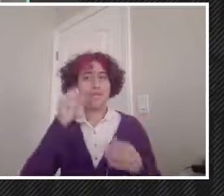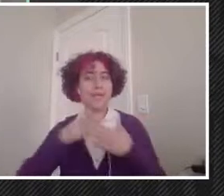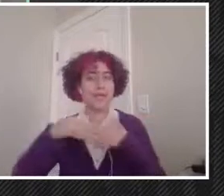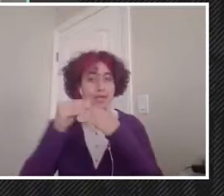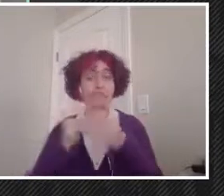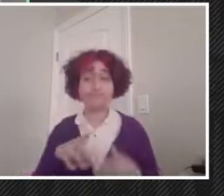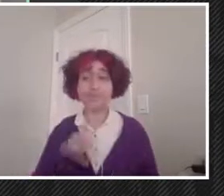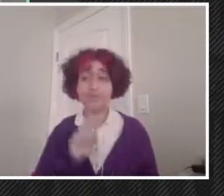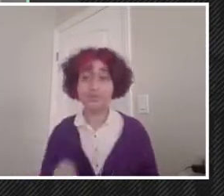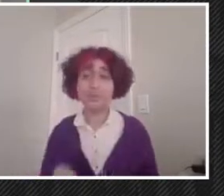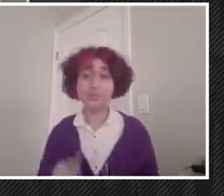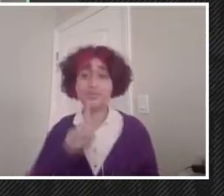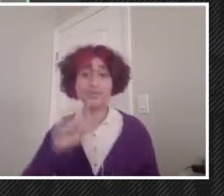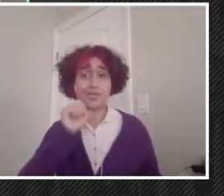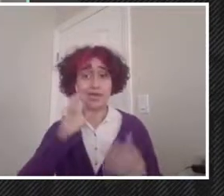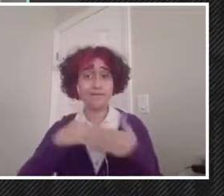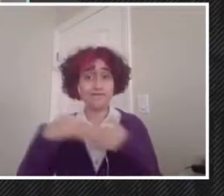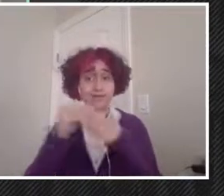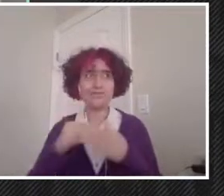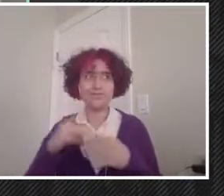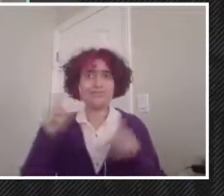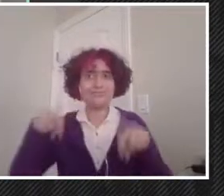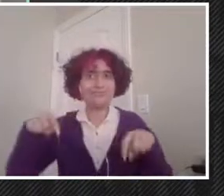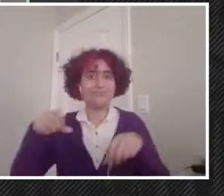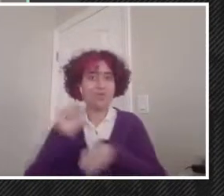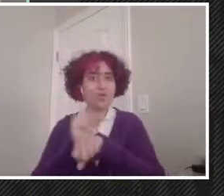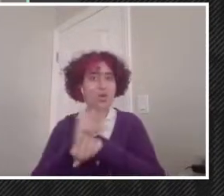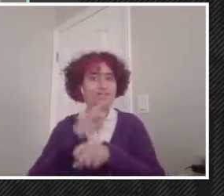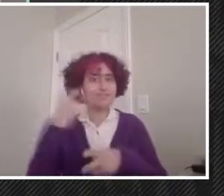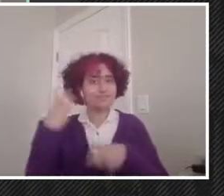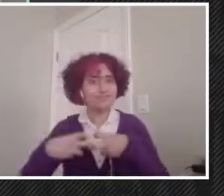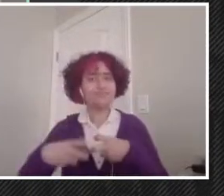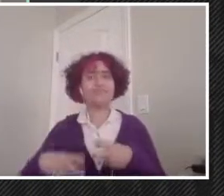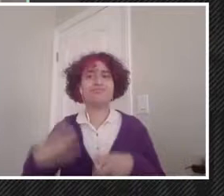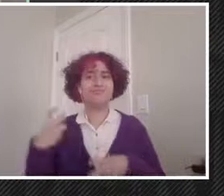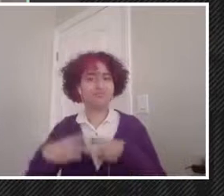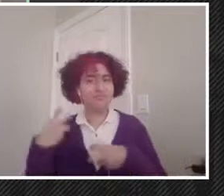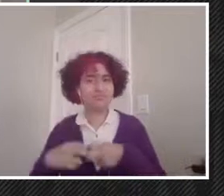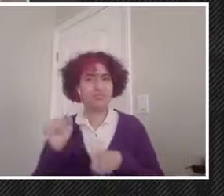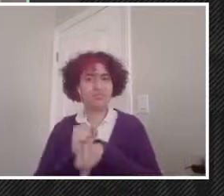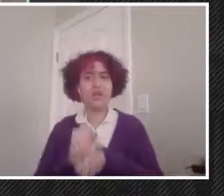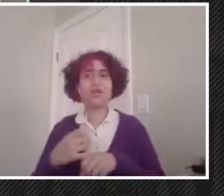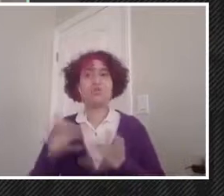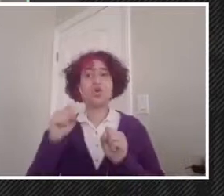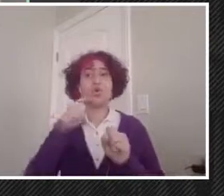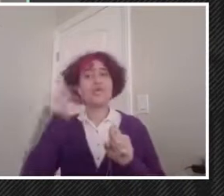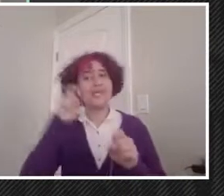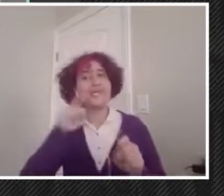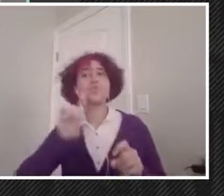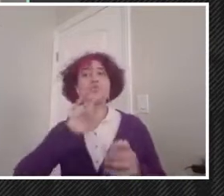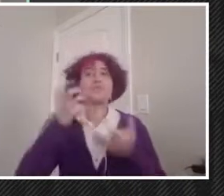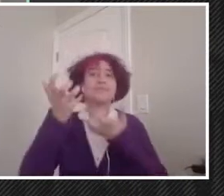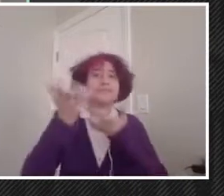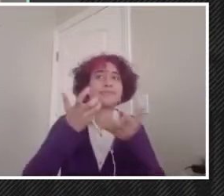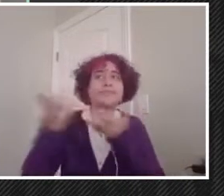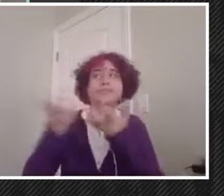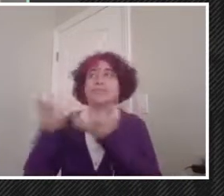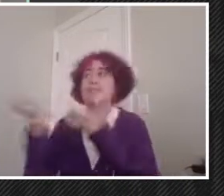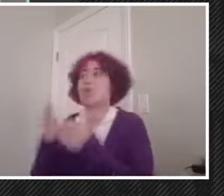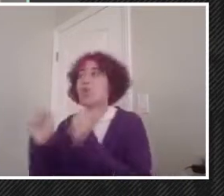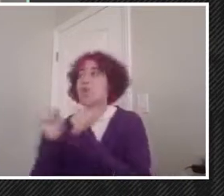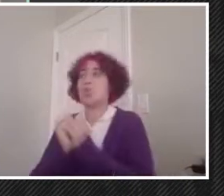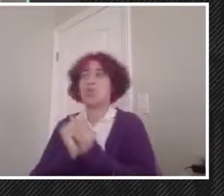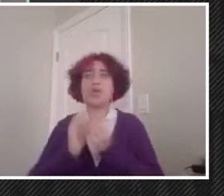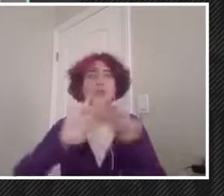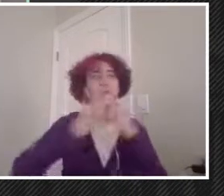work that we do is hard enough. And so we need to be in relationship with community activists, community organizations, because it's